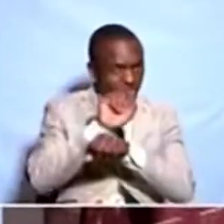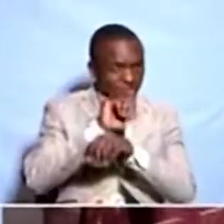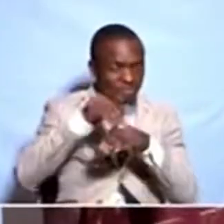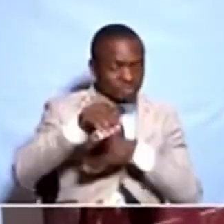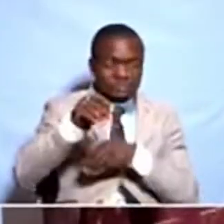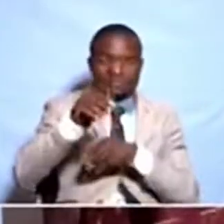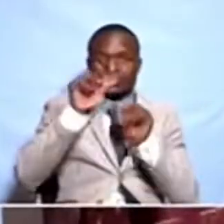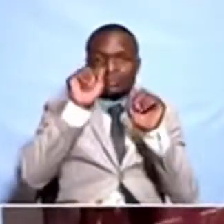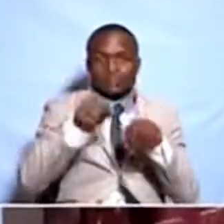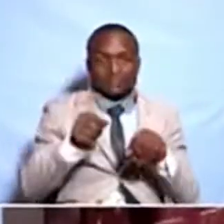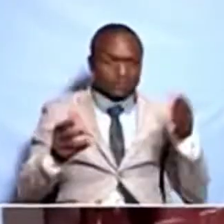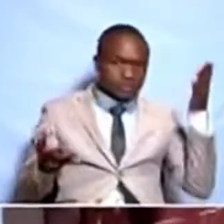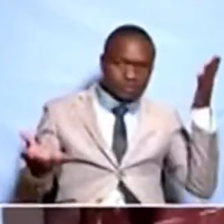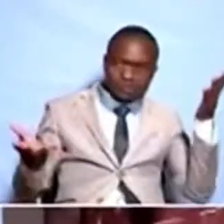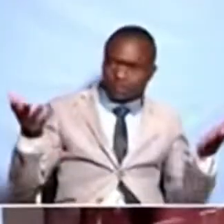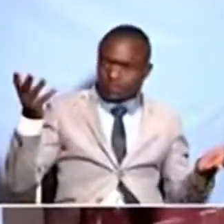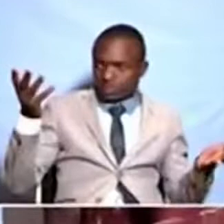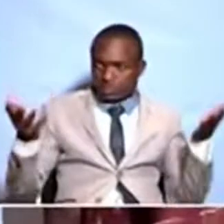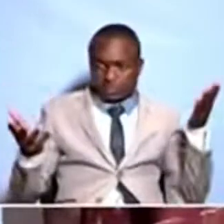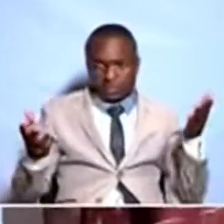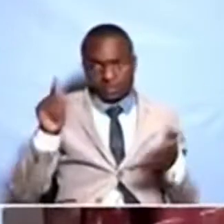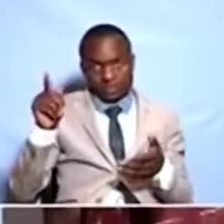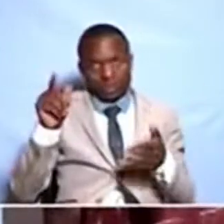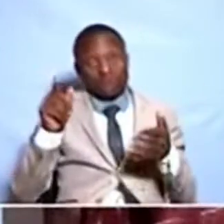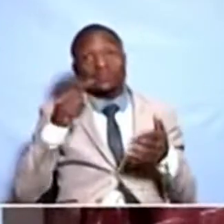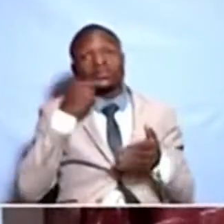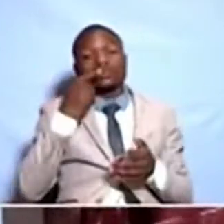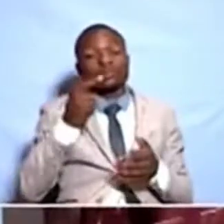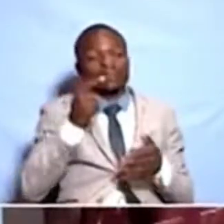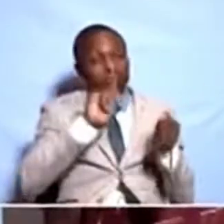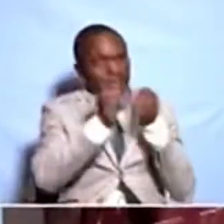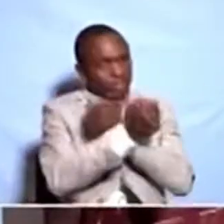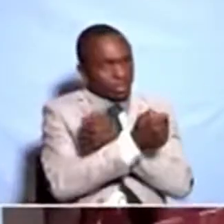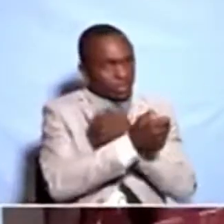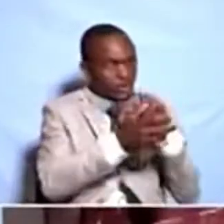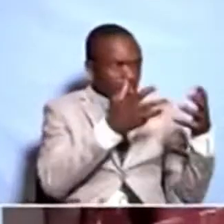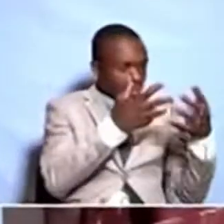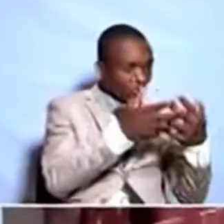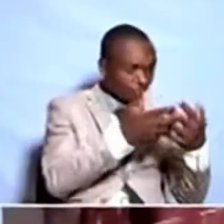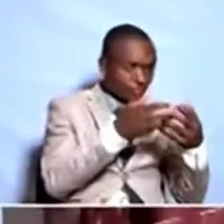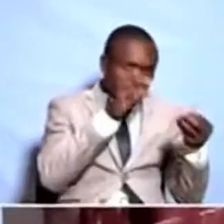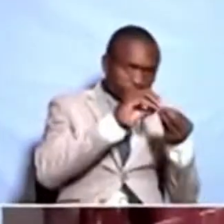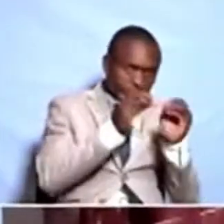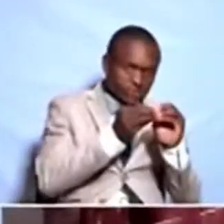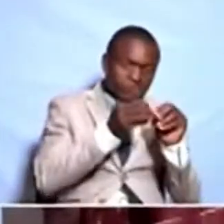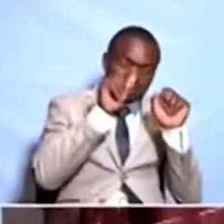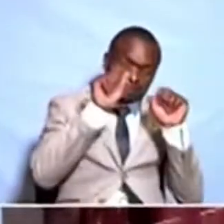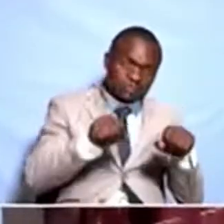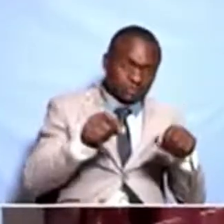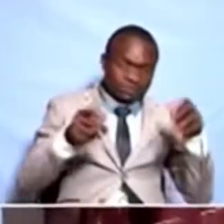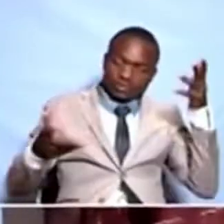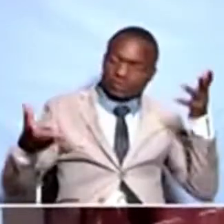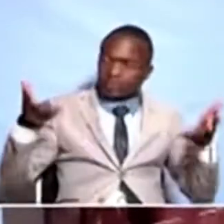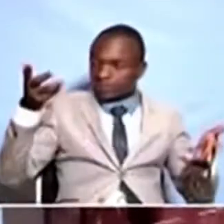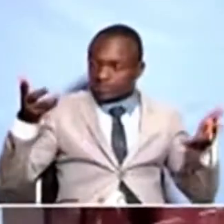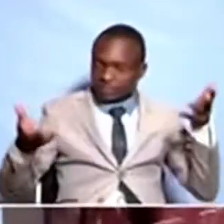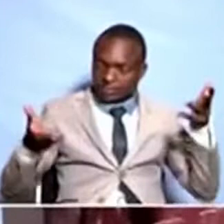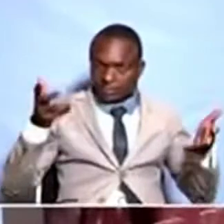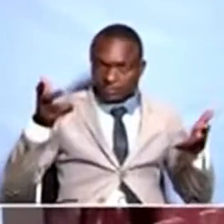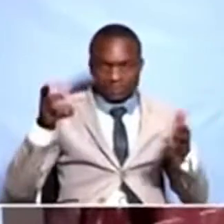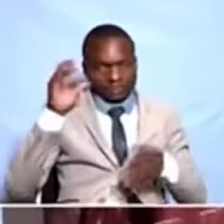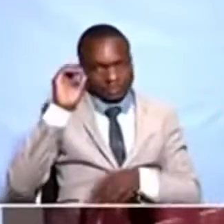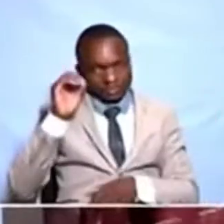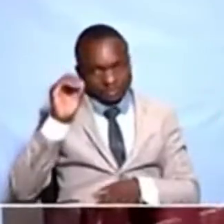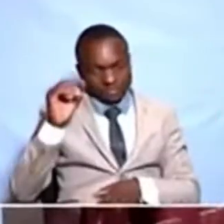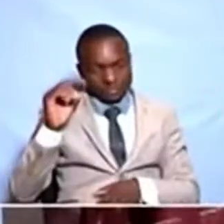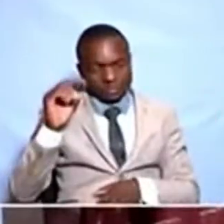they can compare. You are saying you have changed the engine number. Then they will compare the original motor